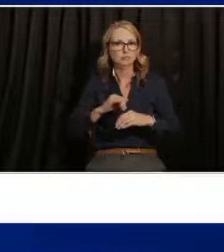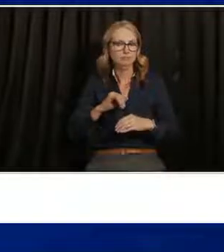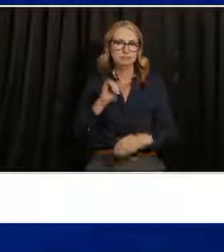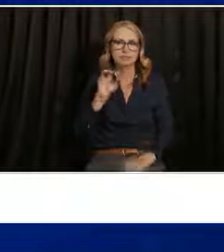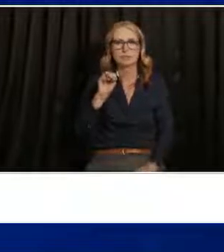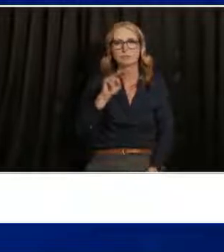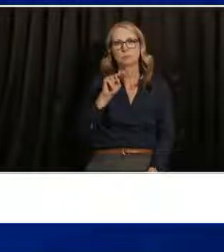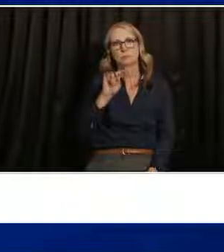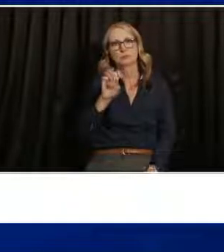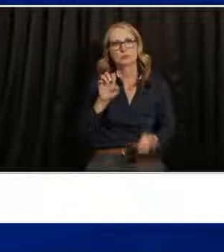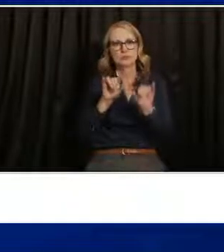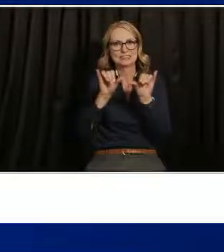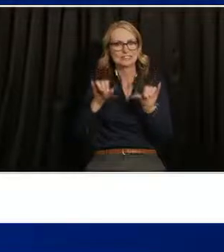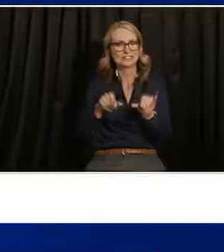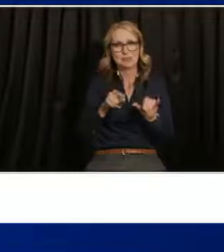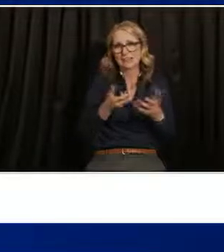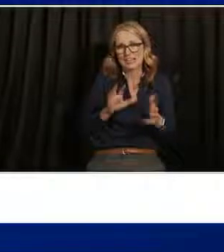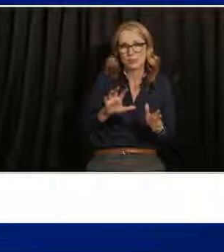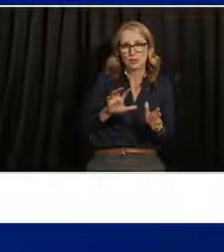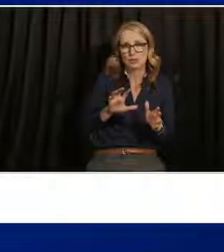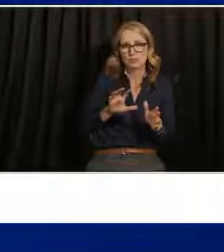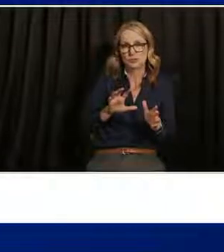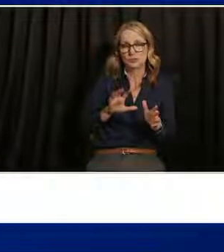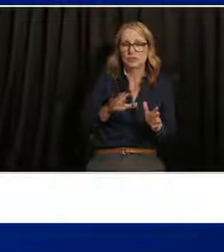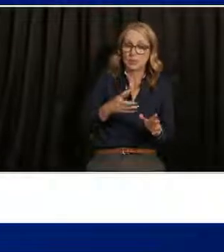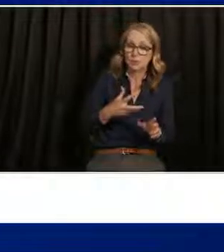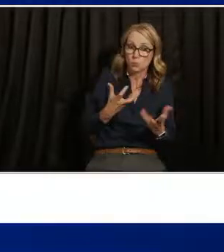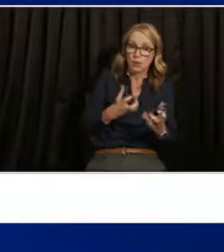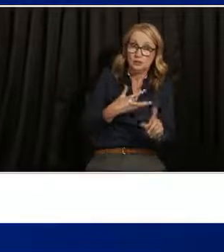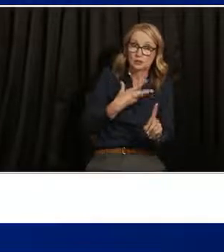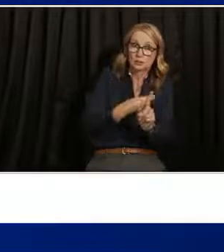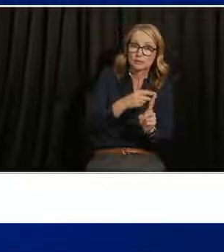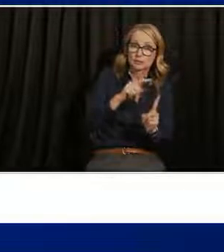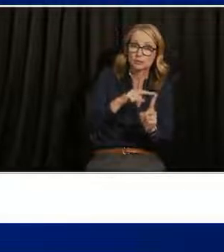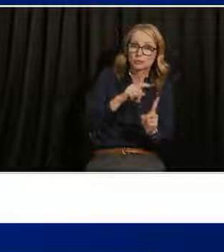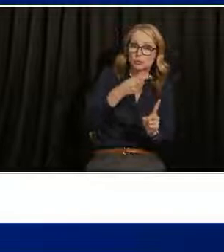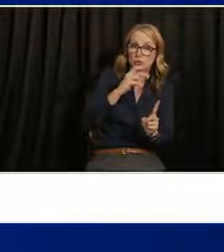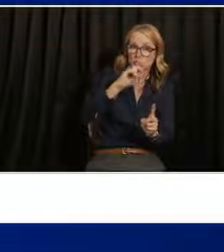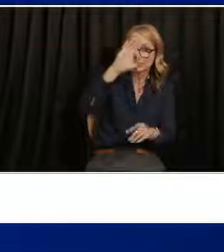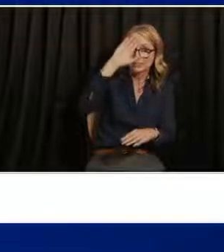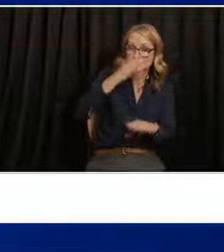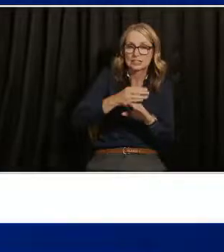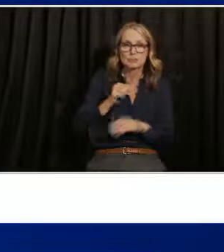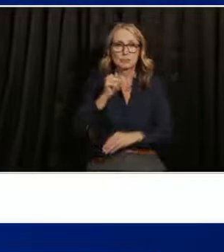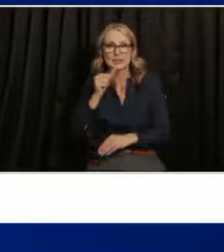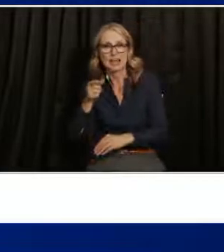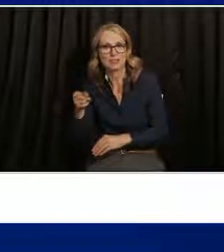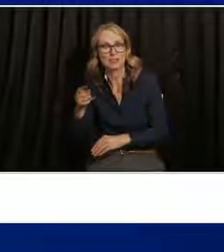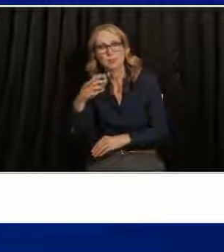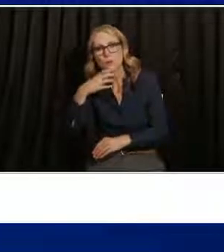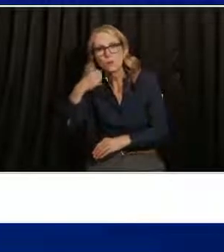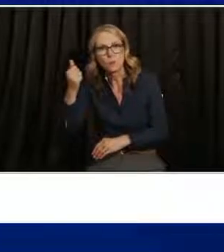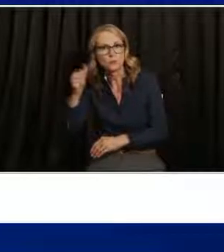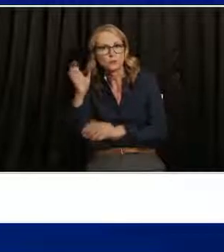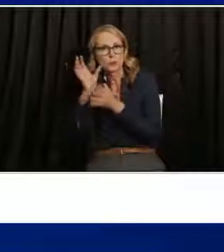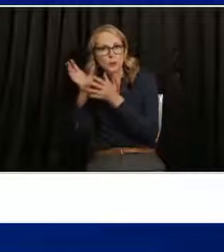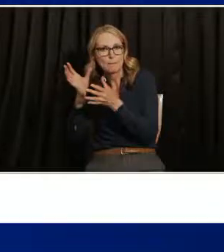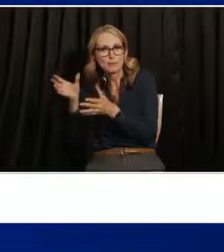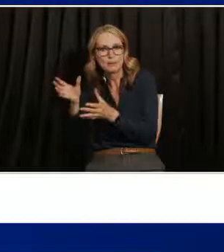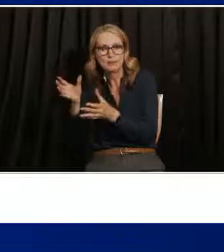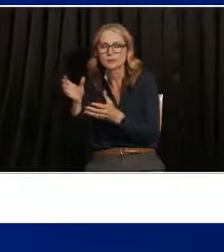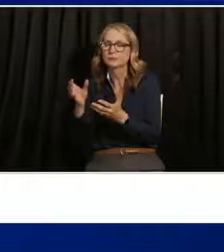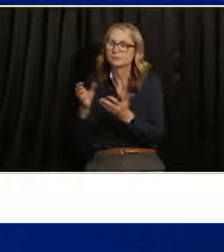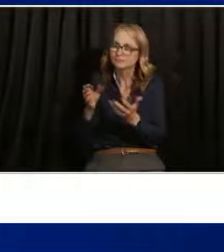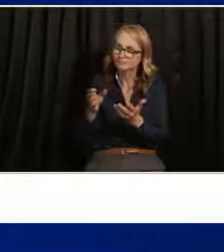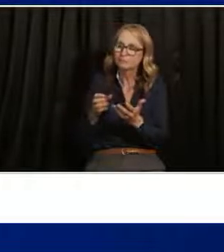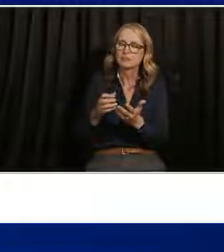his 96-year-old grandmother the vaccine. But and I apologize that they are still, for the next few days, we're working to overcome those